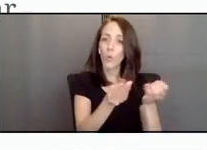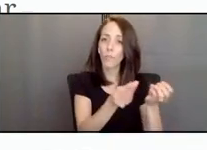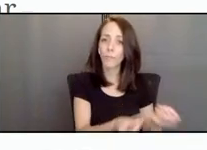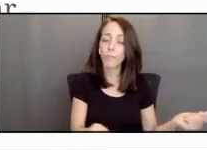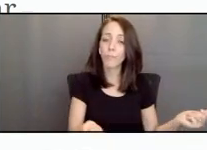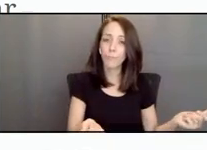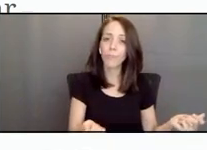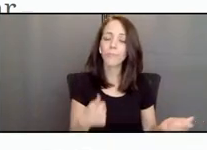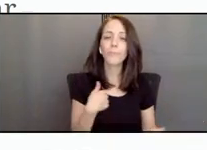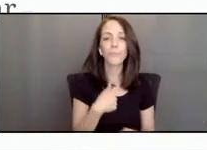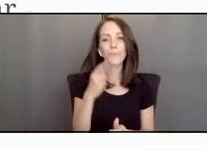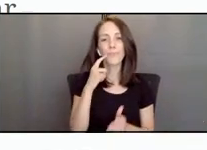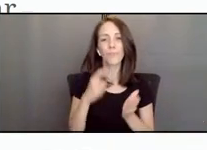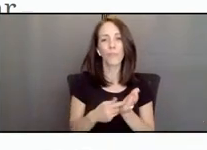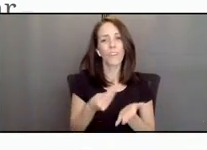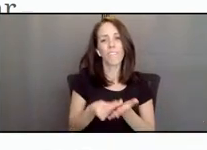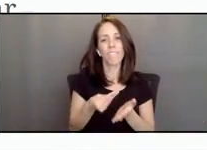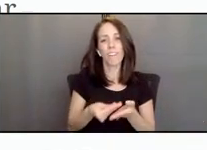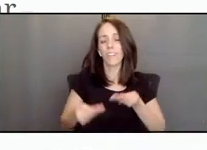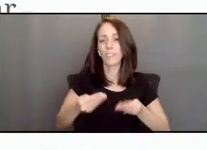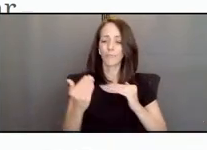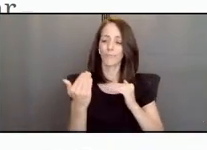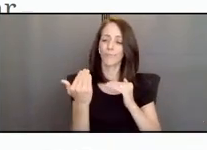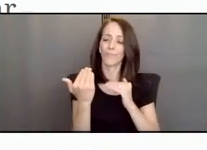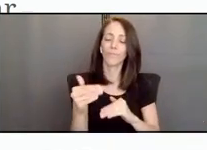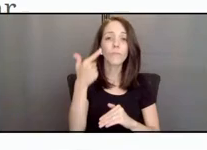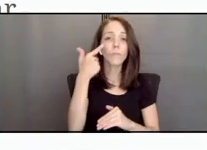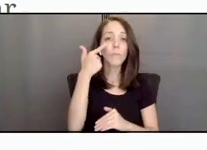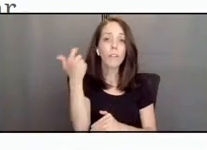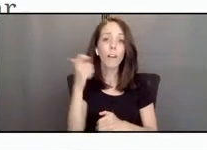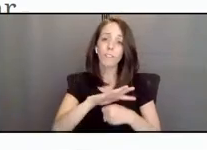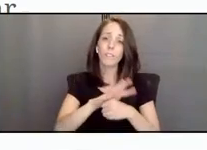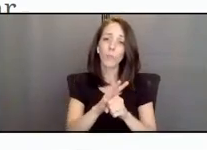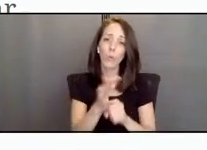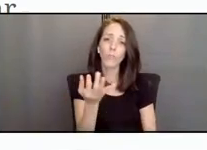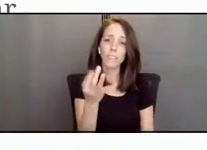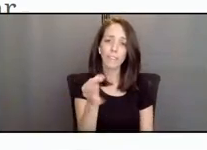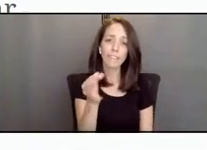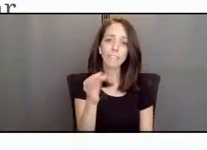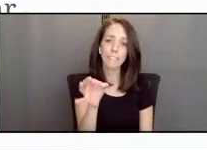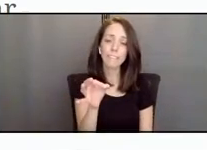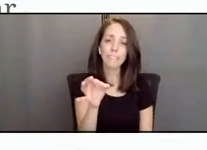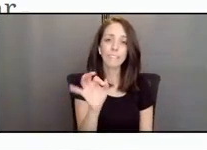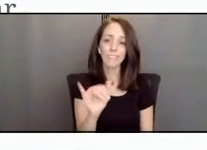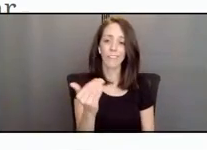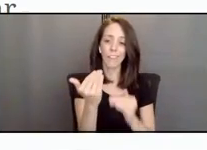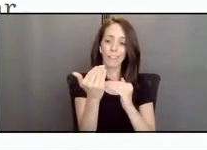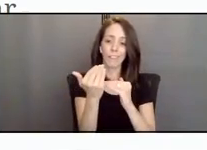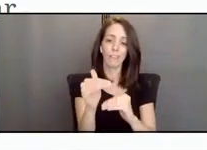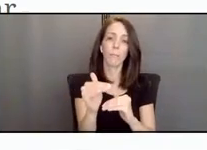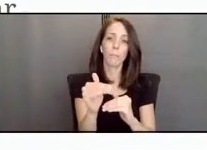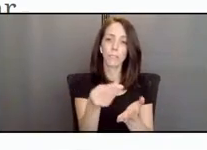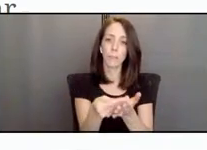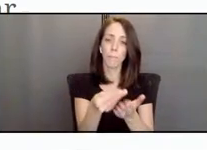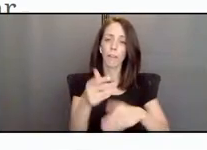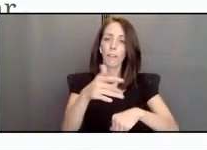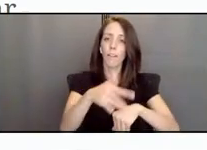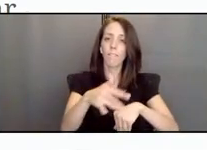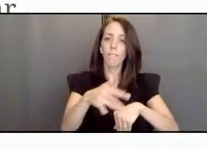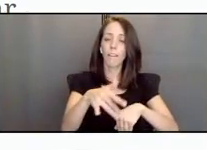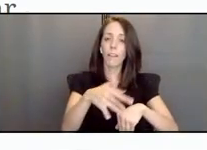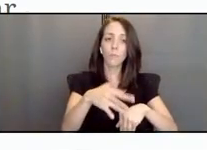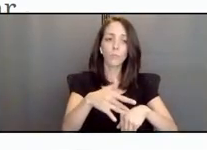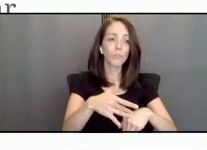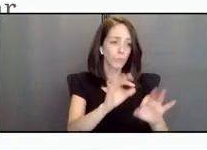constraints on the fiscal year 22 budget due to COVID-19, which limits the pool of money available to make all needed adjustments